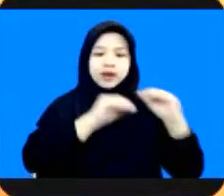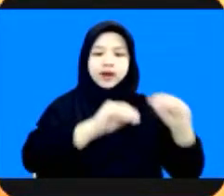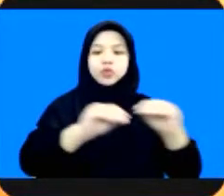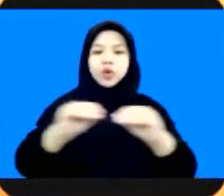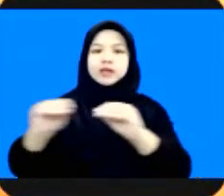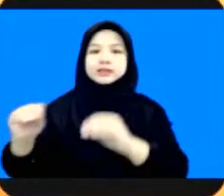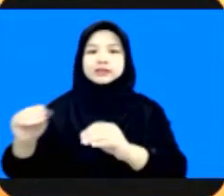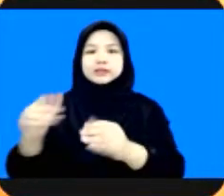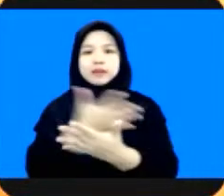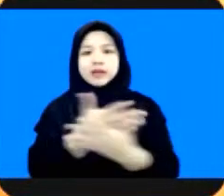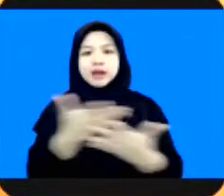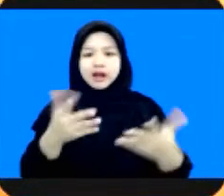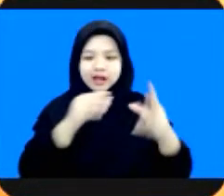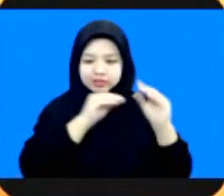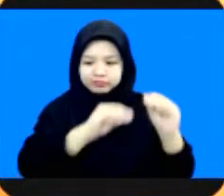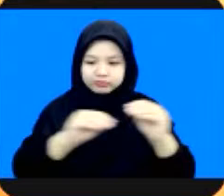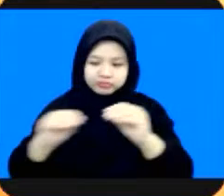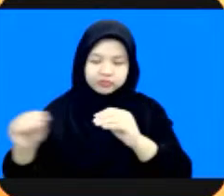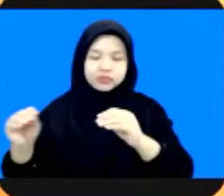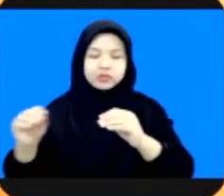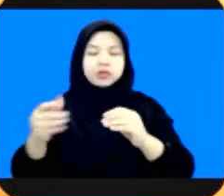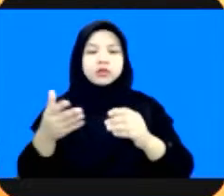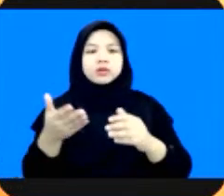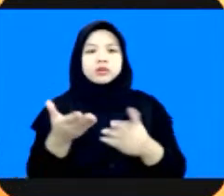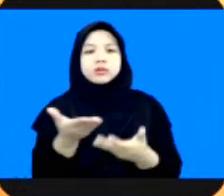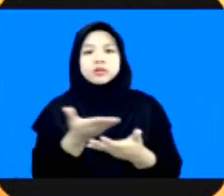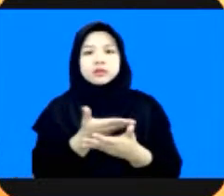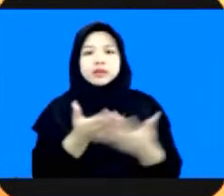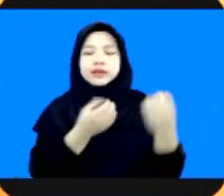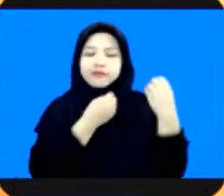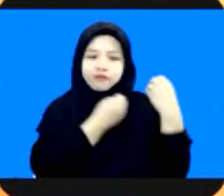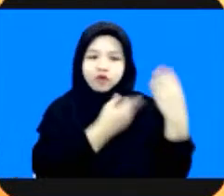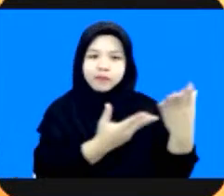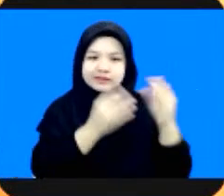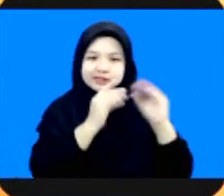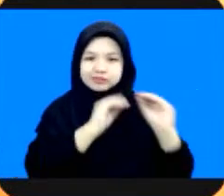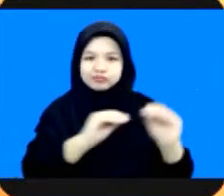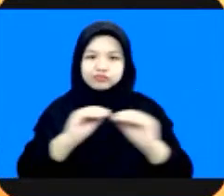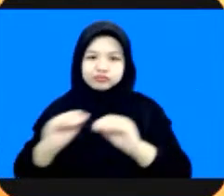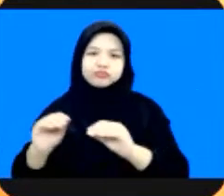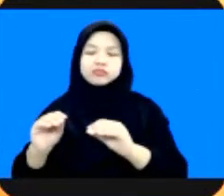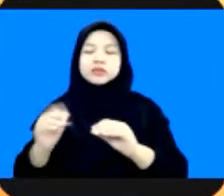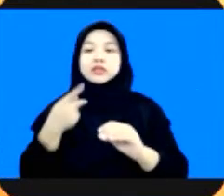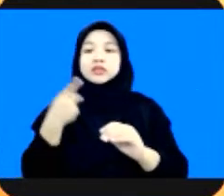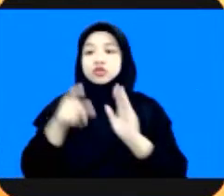some effort that I have already mentioned before,